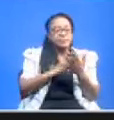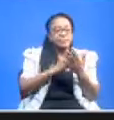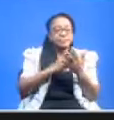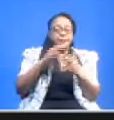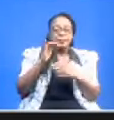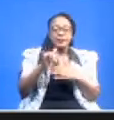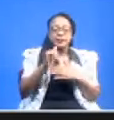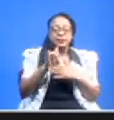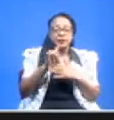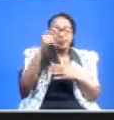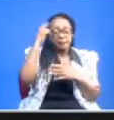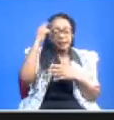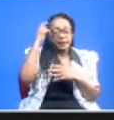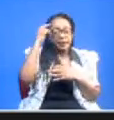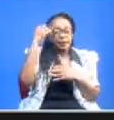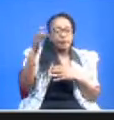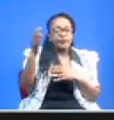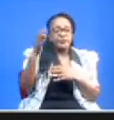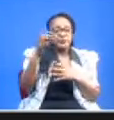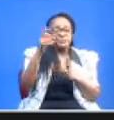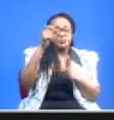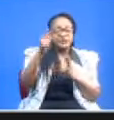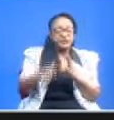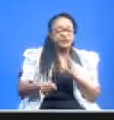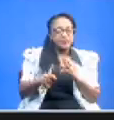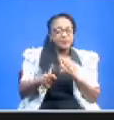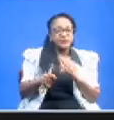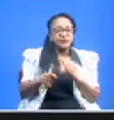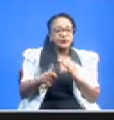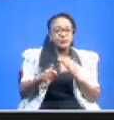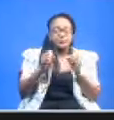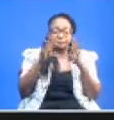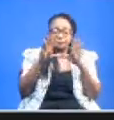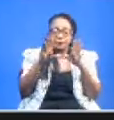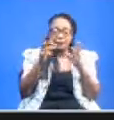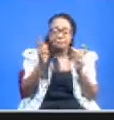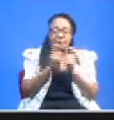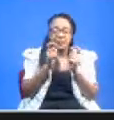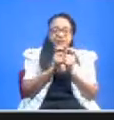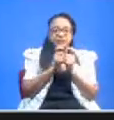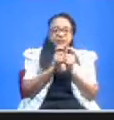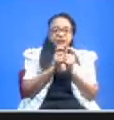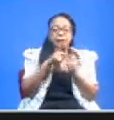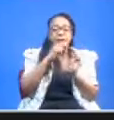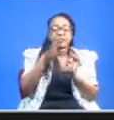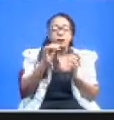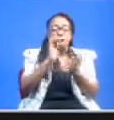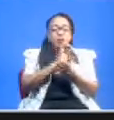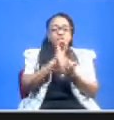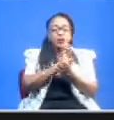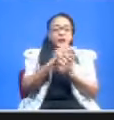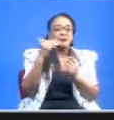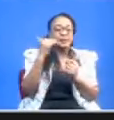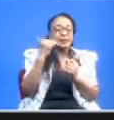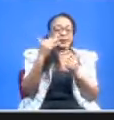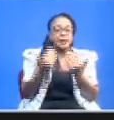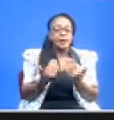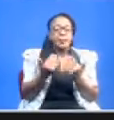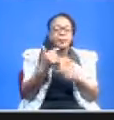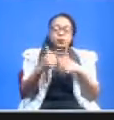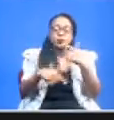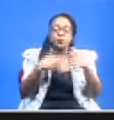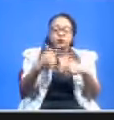stark reminder of injustice, pain and turmoil. Well, a man from Bondo in Siaya County is still living through